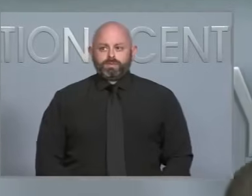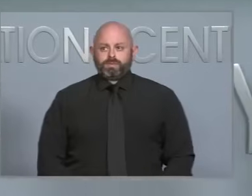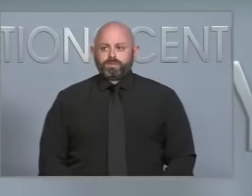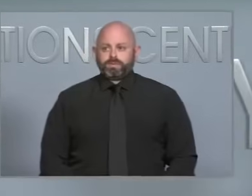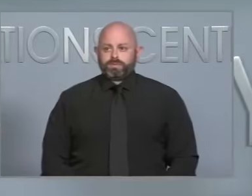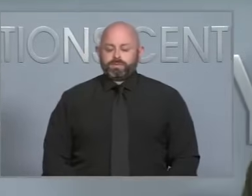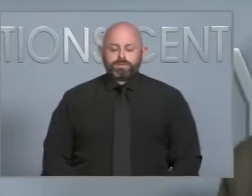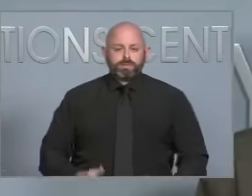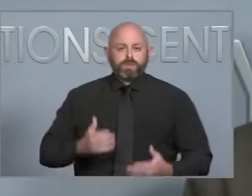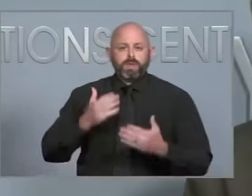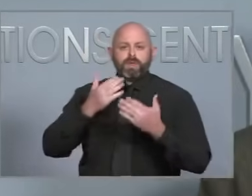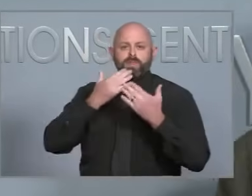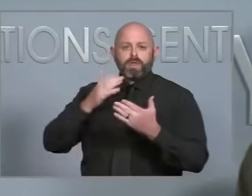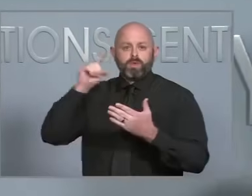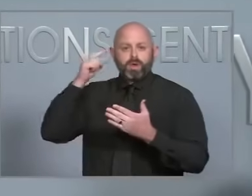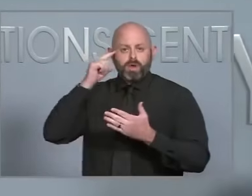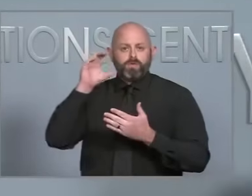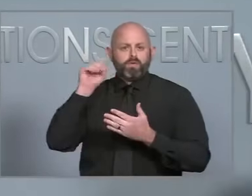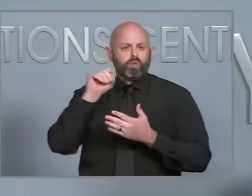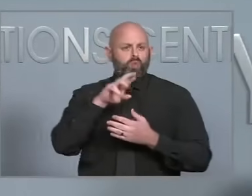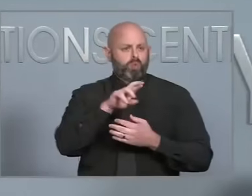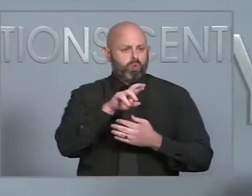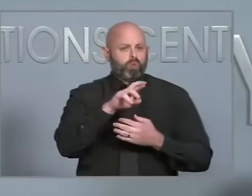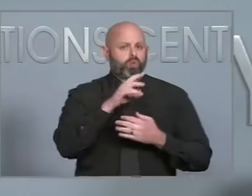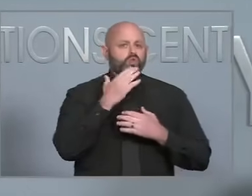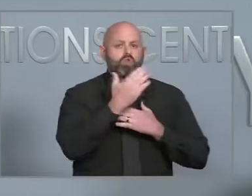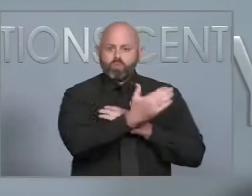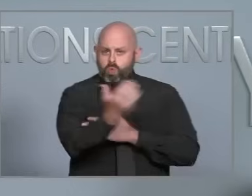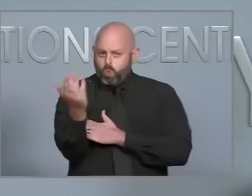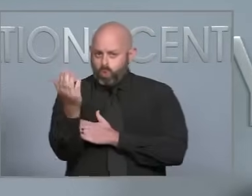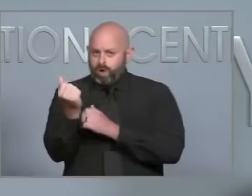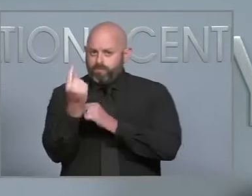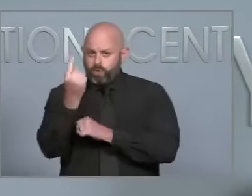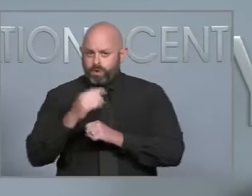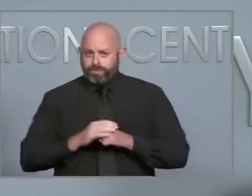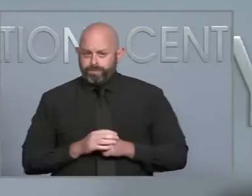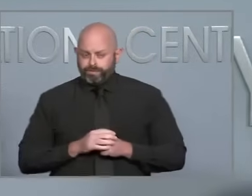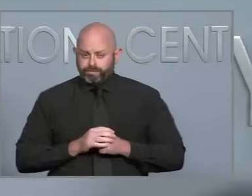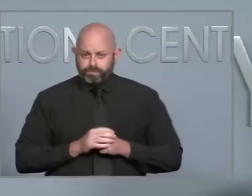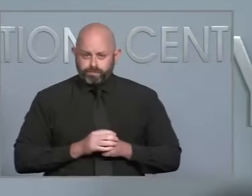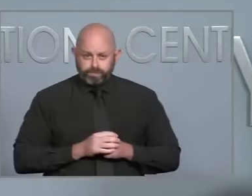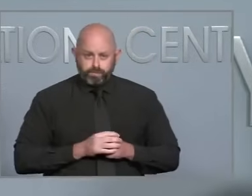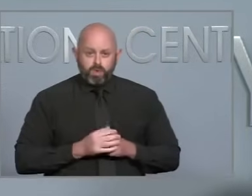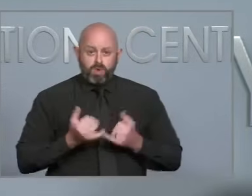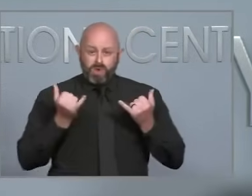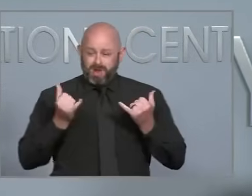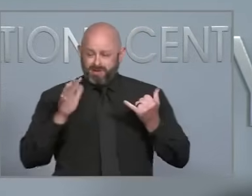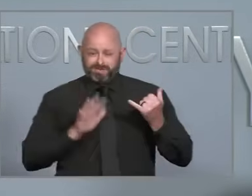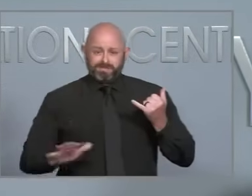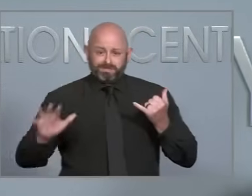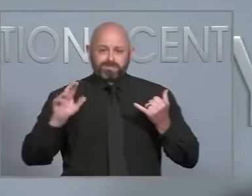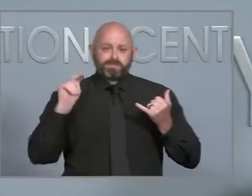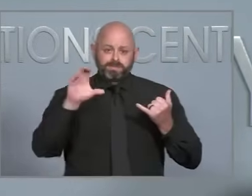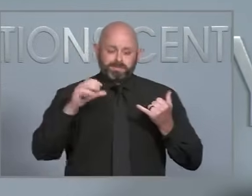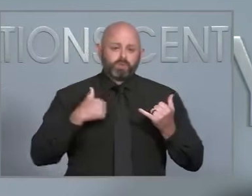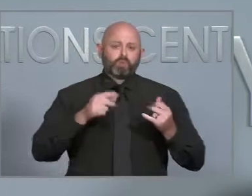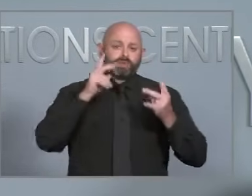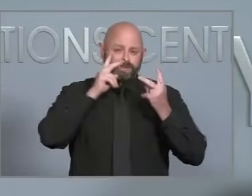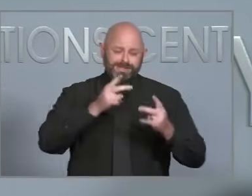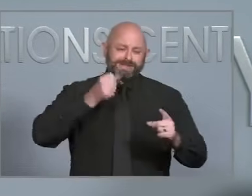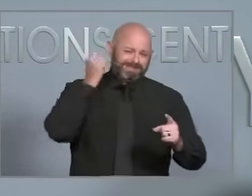Thank you, Governor Cooper, and good morning, everyone. North Carolina is currently experiencing the impacts of Helene, which will